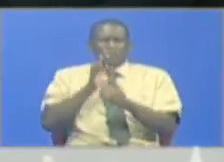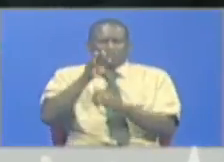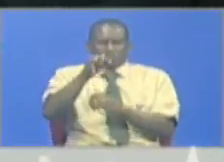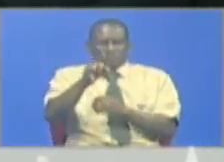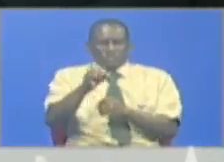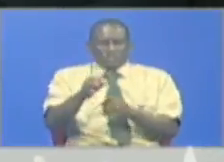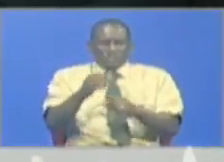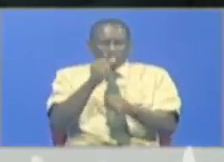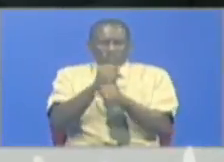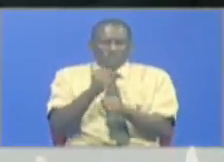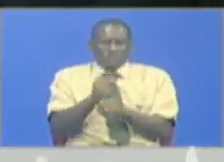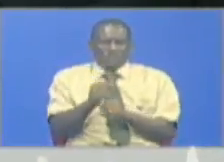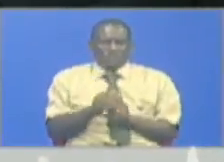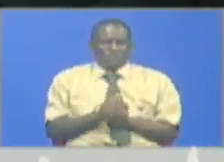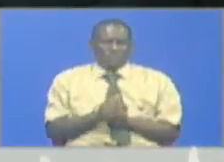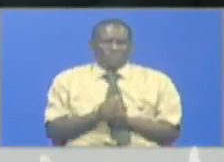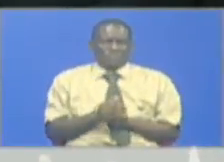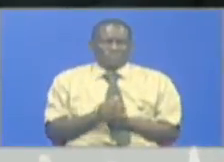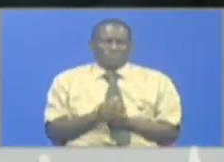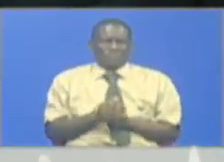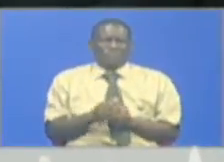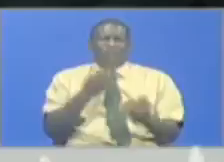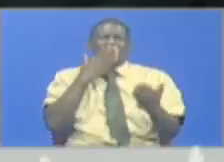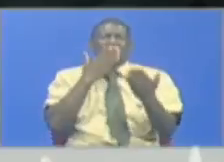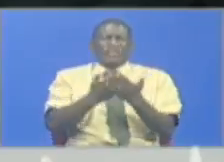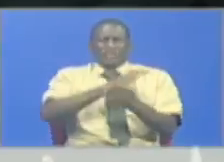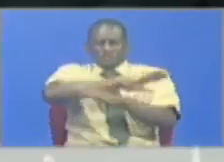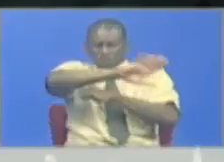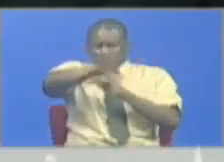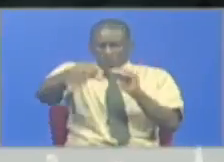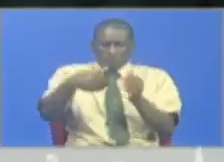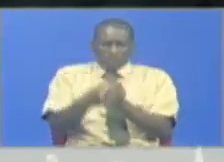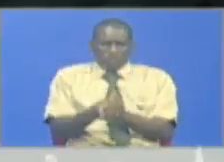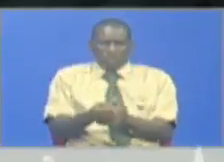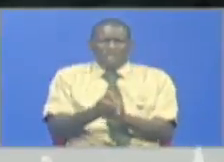endeavors. I thank you all, and may God bless you.